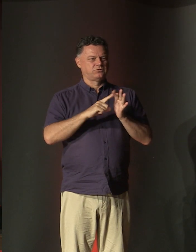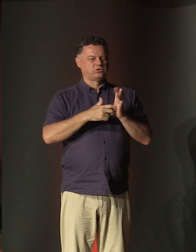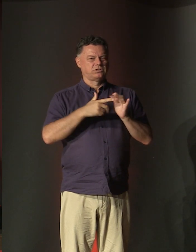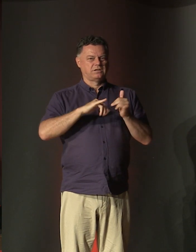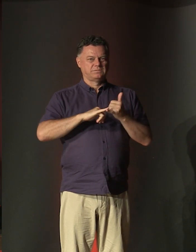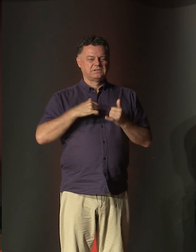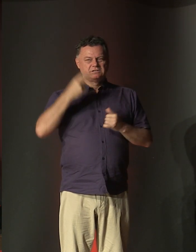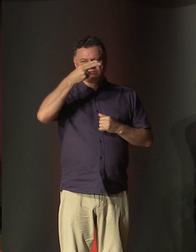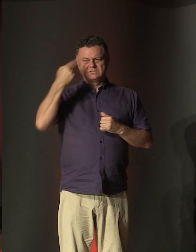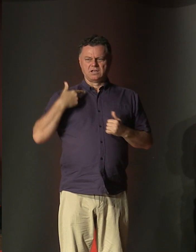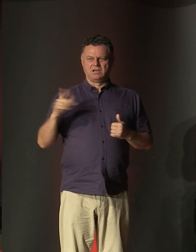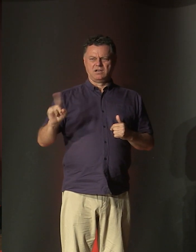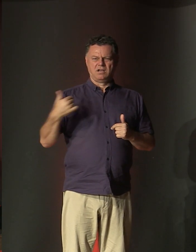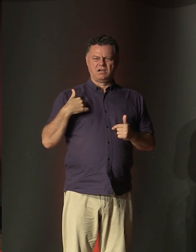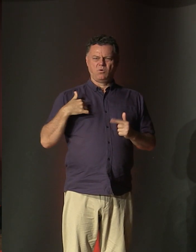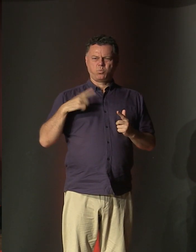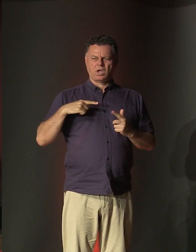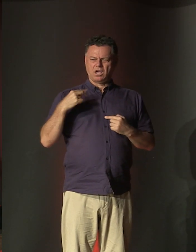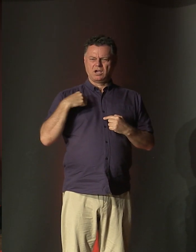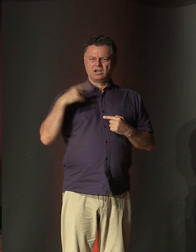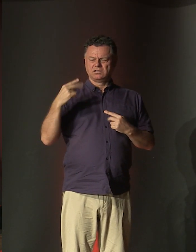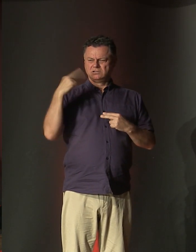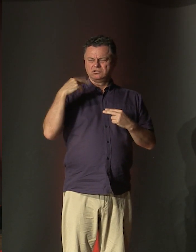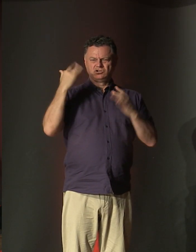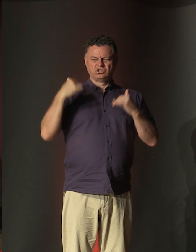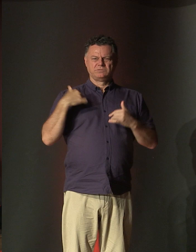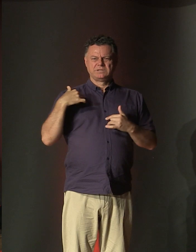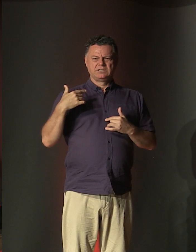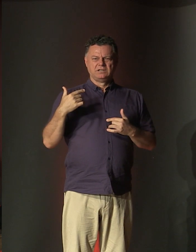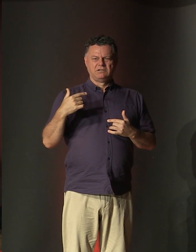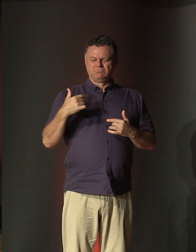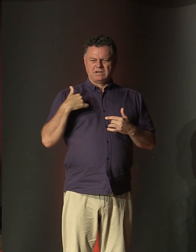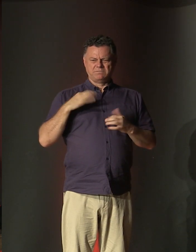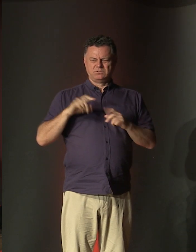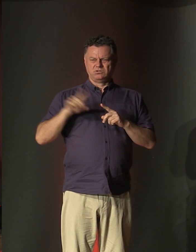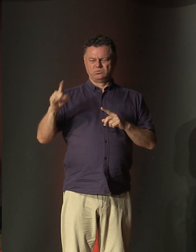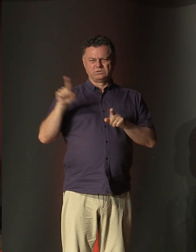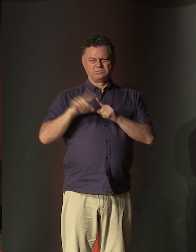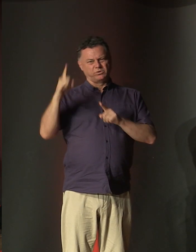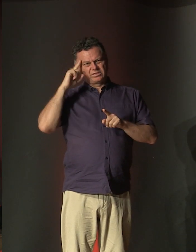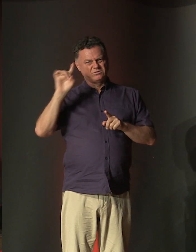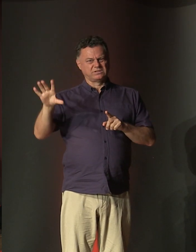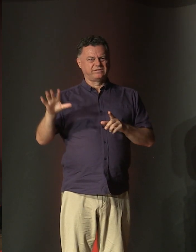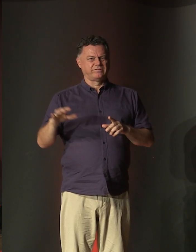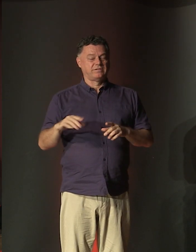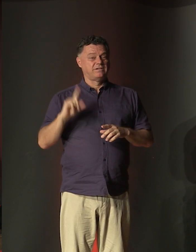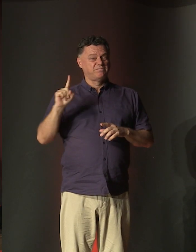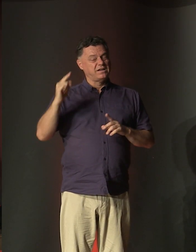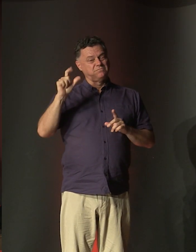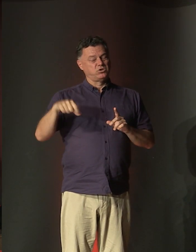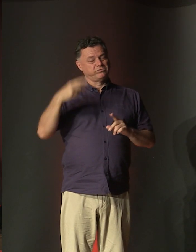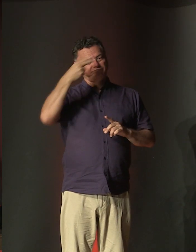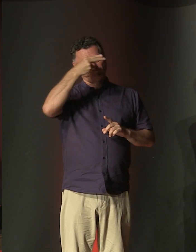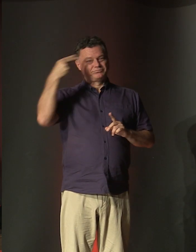that's not who I am. That's not me. But the stereotypes